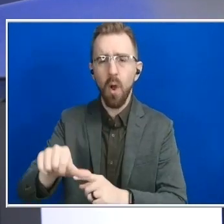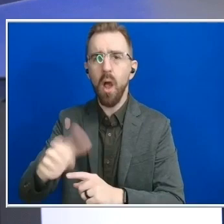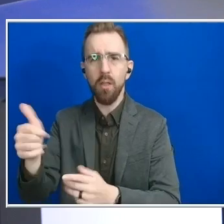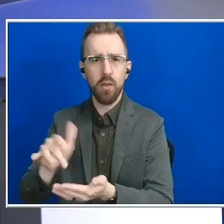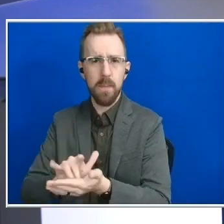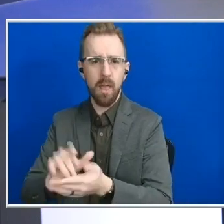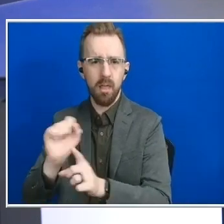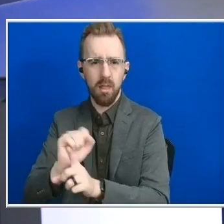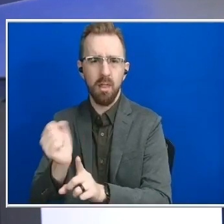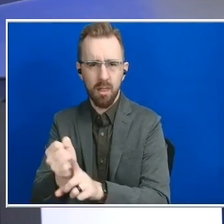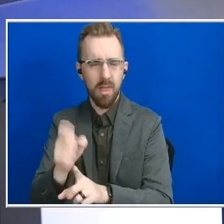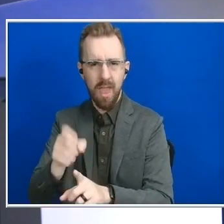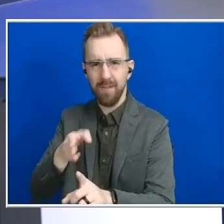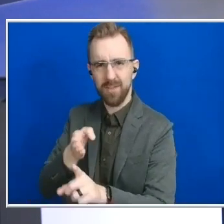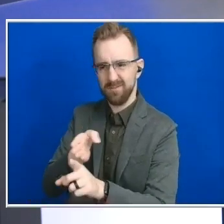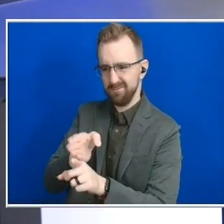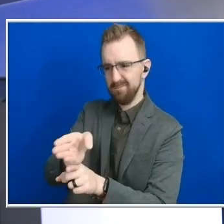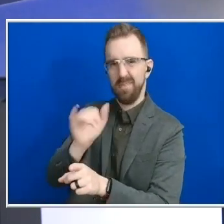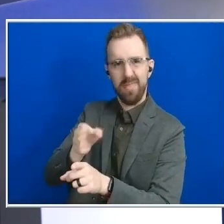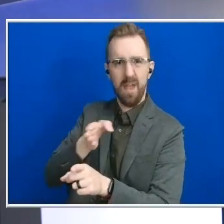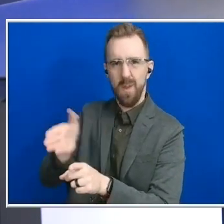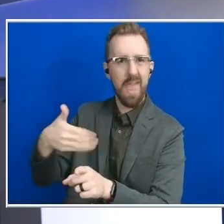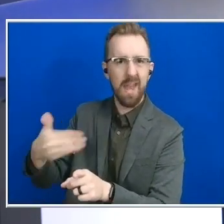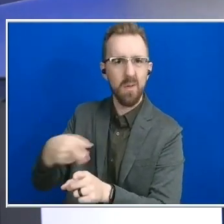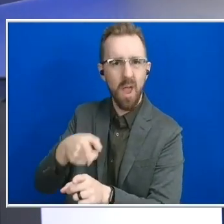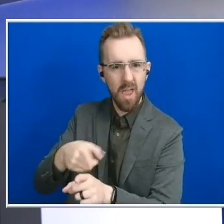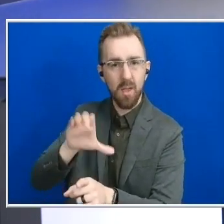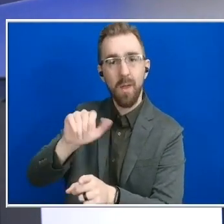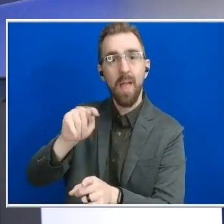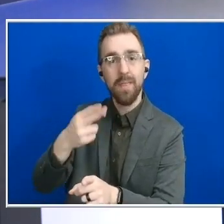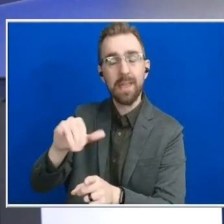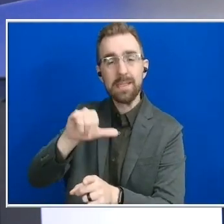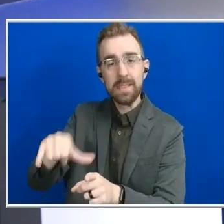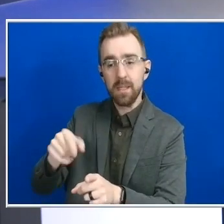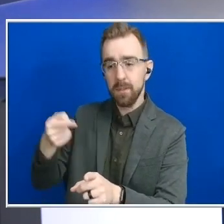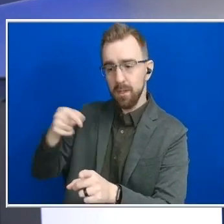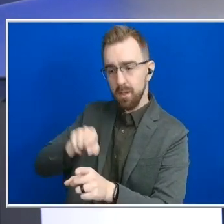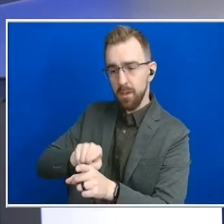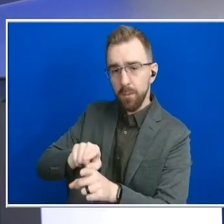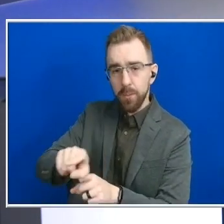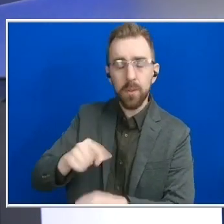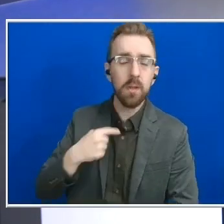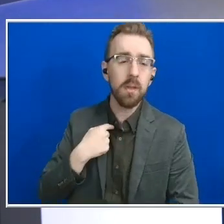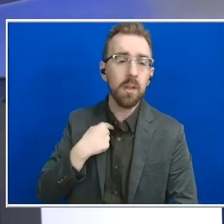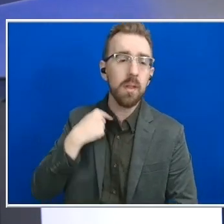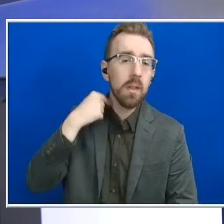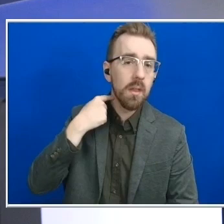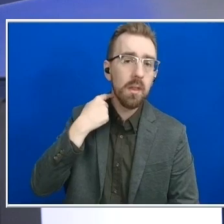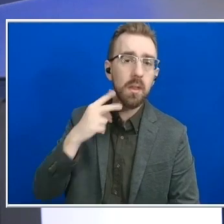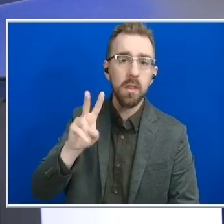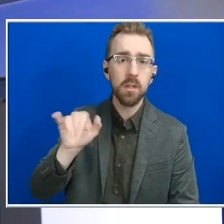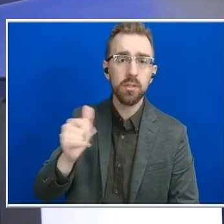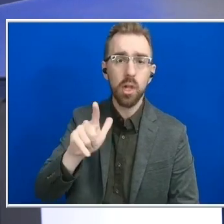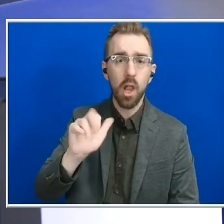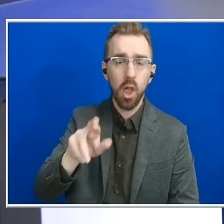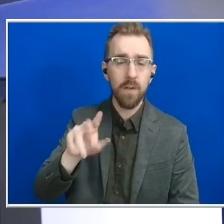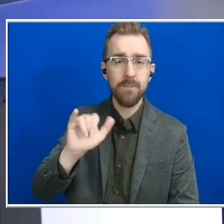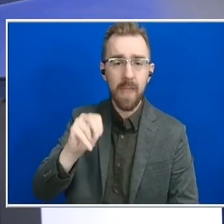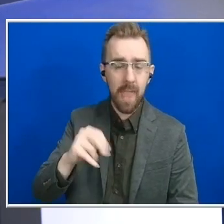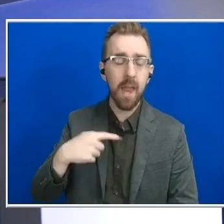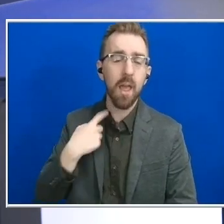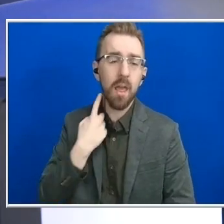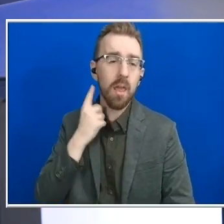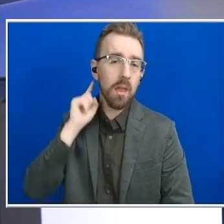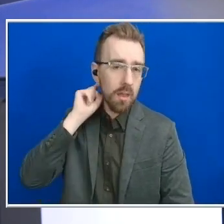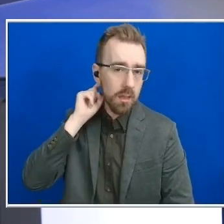So we'll take our catheter system and deliver it up through the jugular vein, which will allow us to get to the access of the target vein